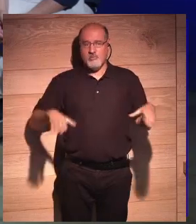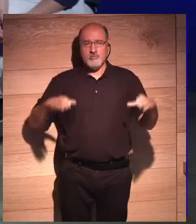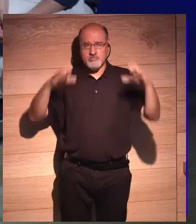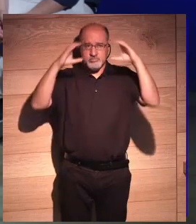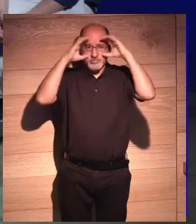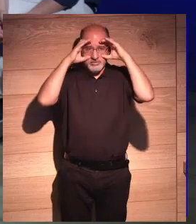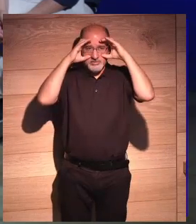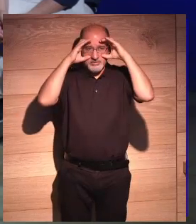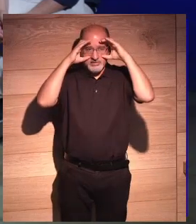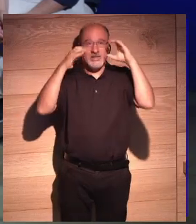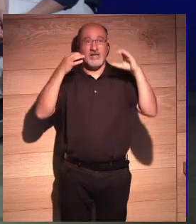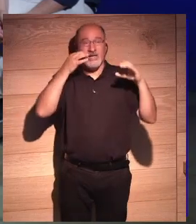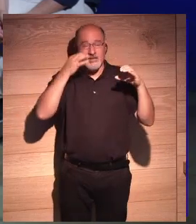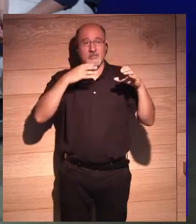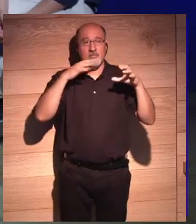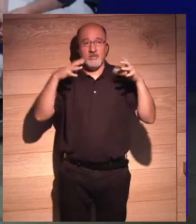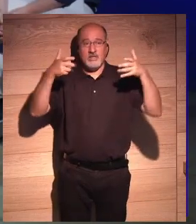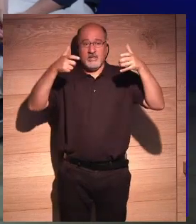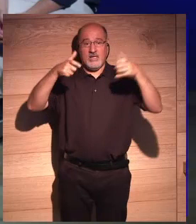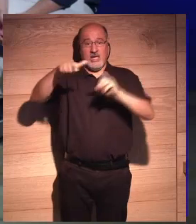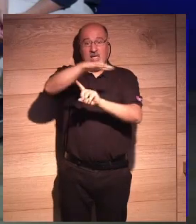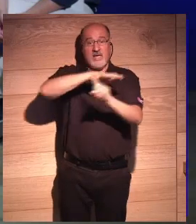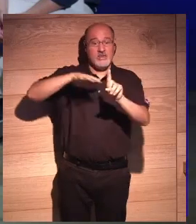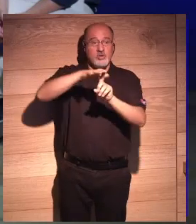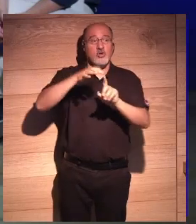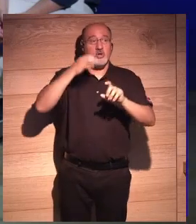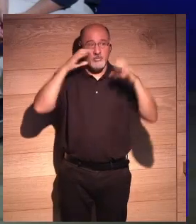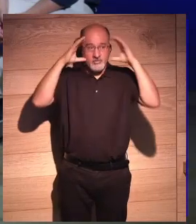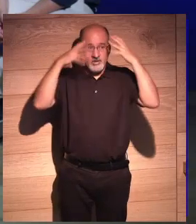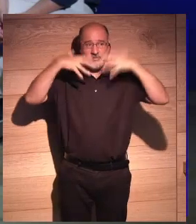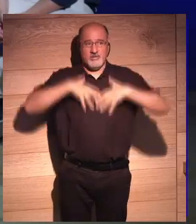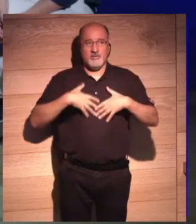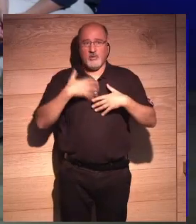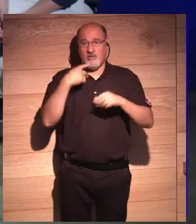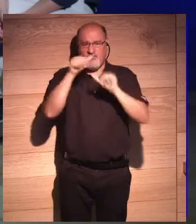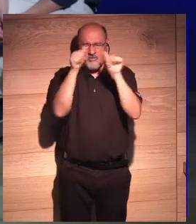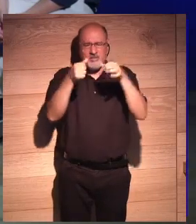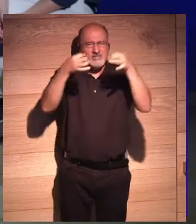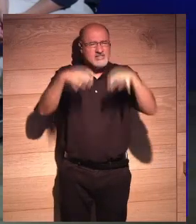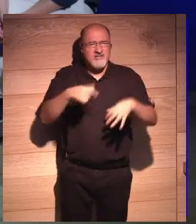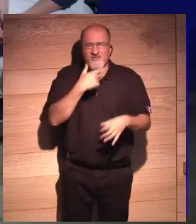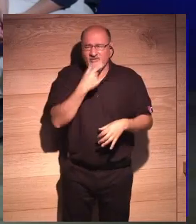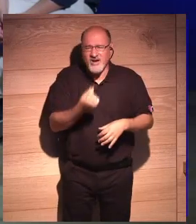used VR goggles and VR environments to create the movie, because it was much more simple and